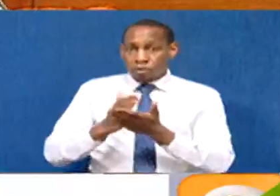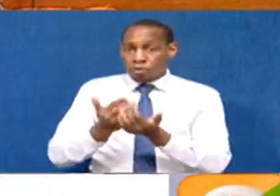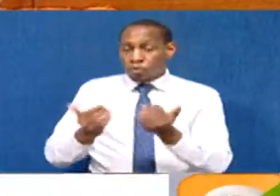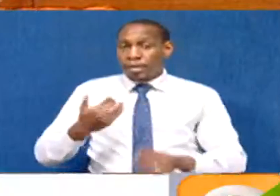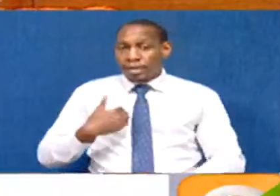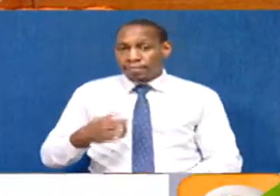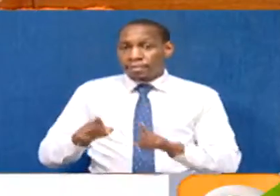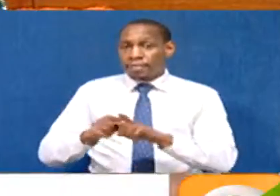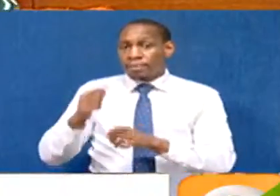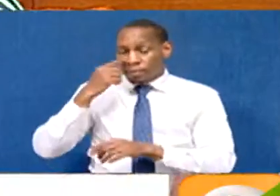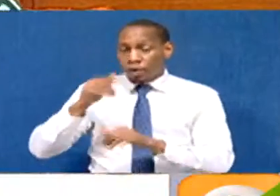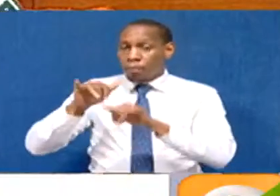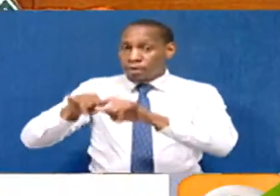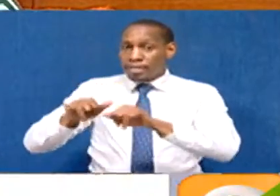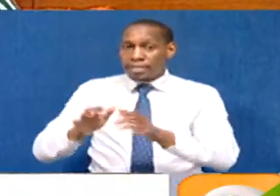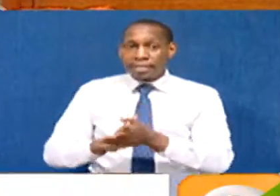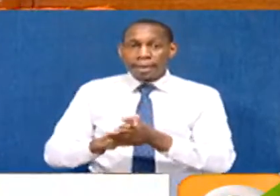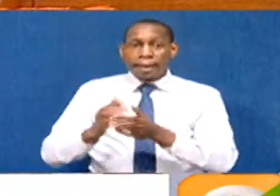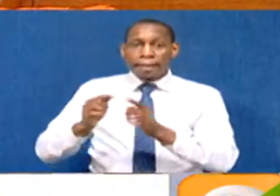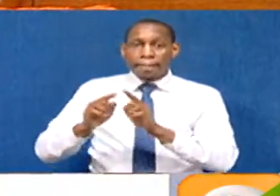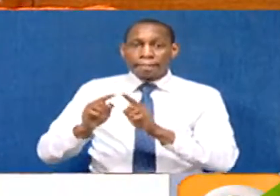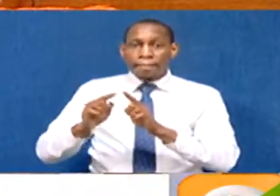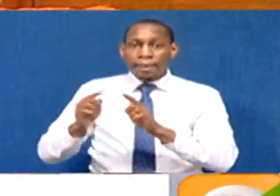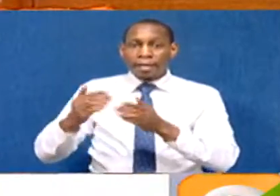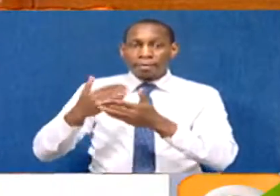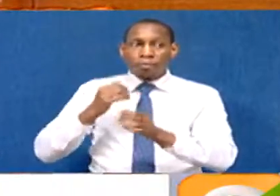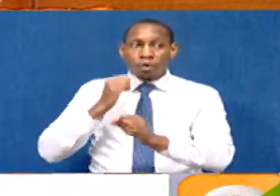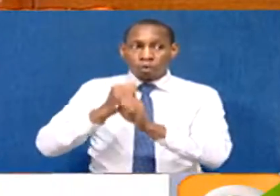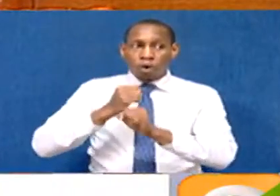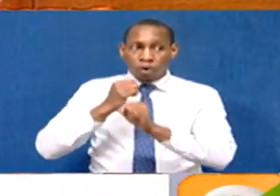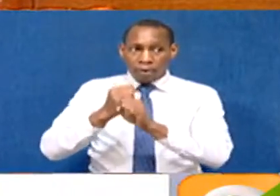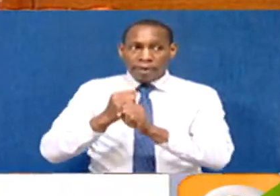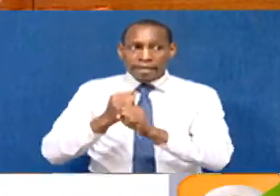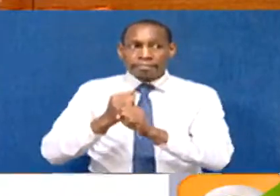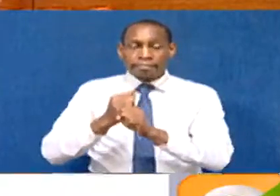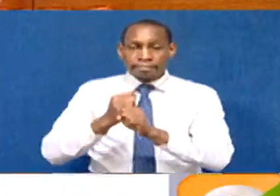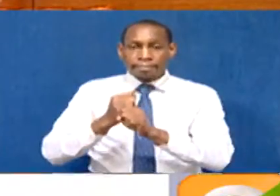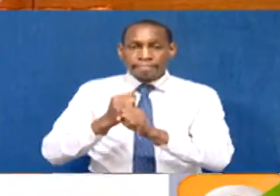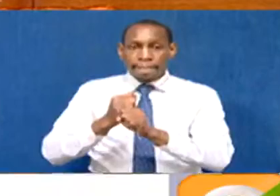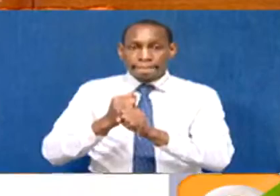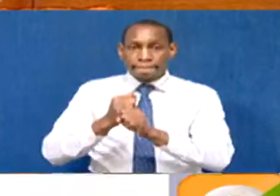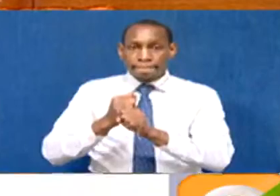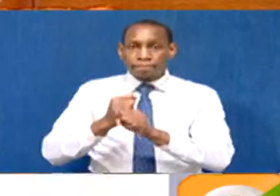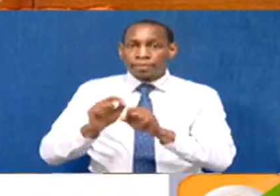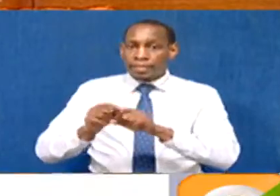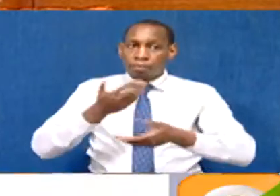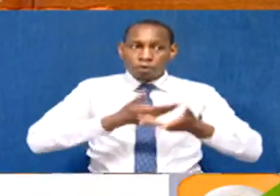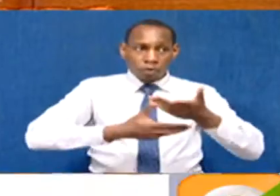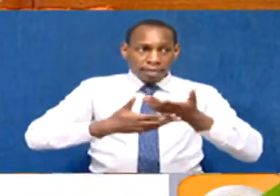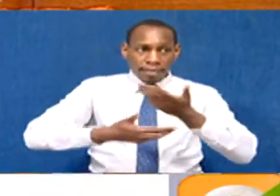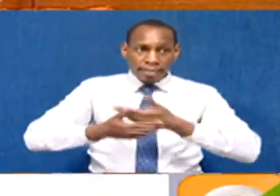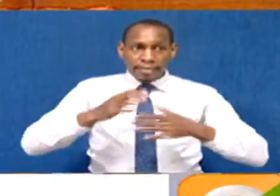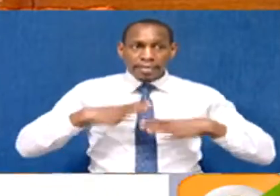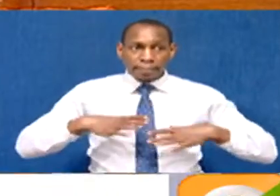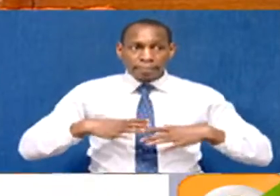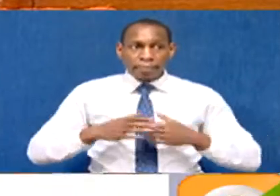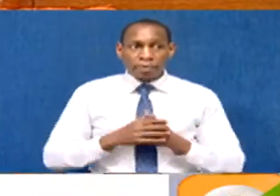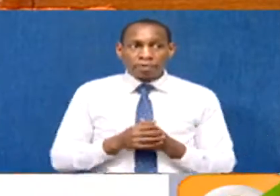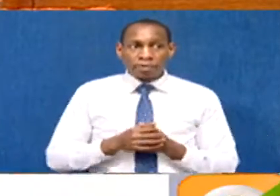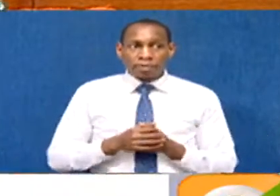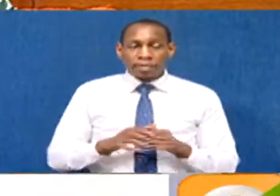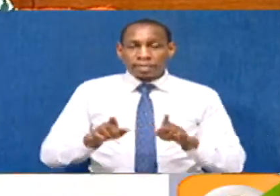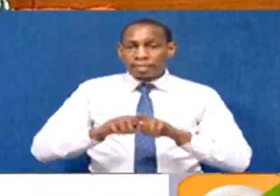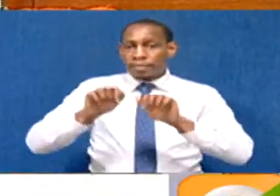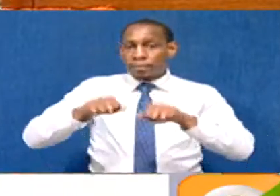your home, like she has said, and before you were working and you know, interacting with them. Yeah. You